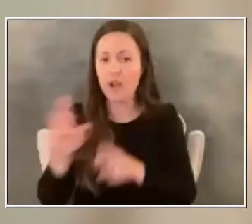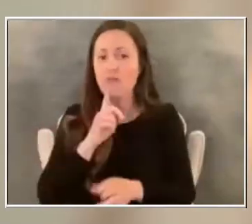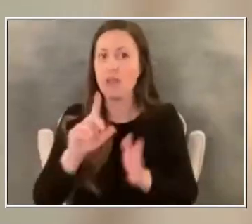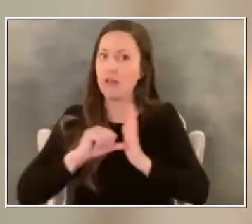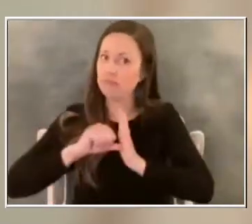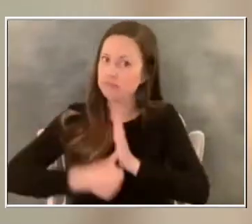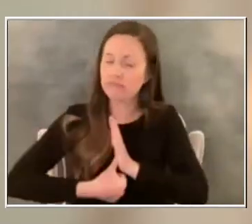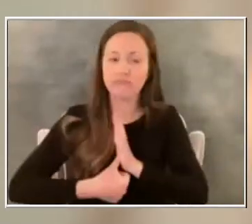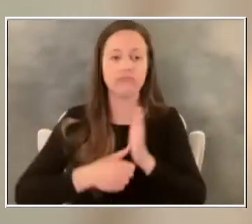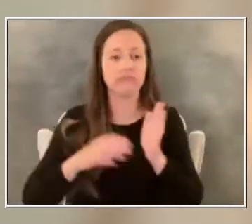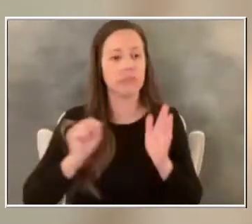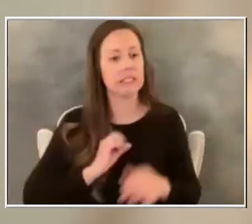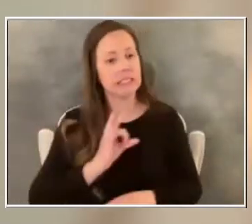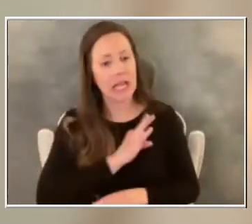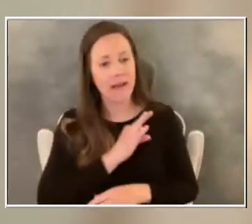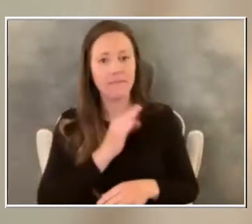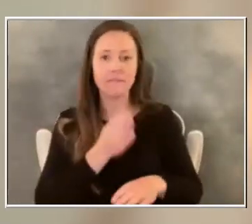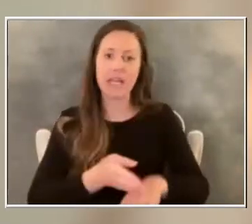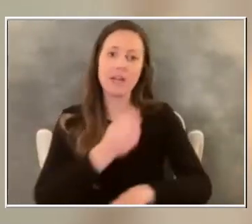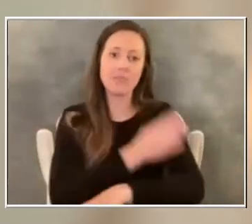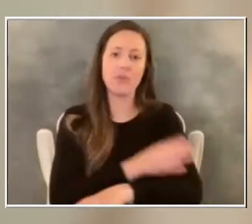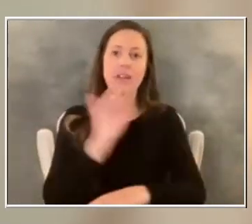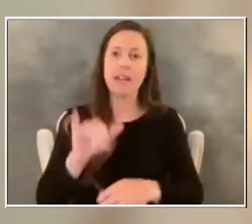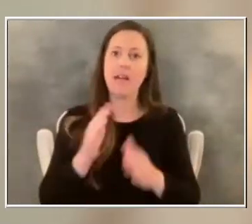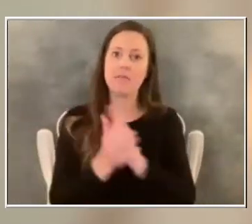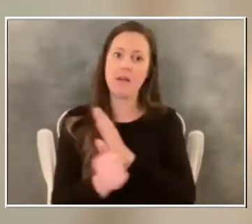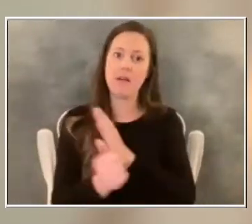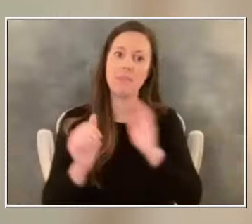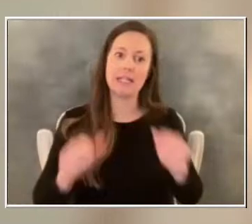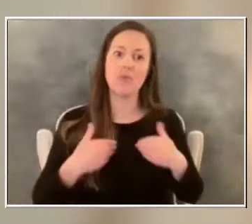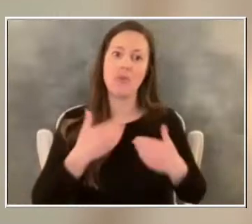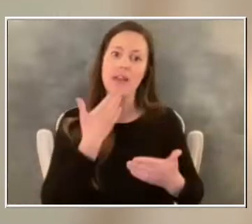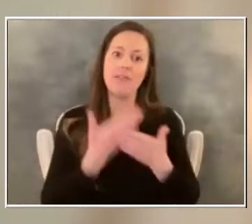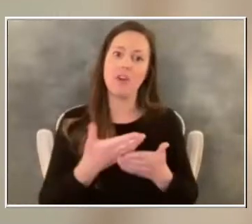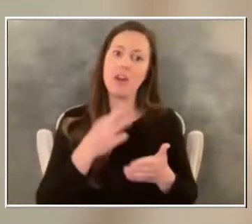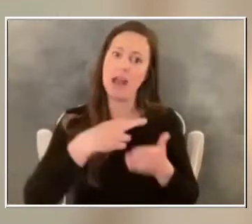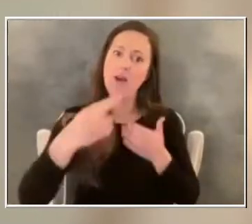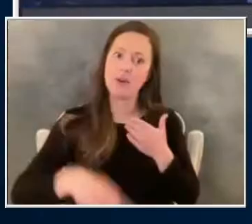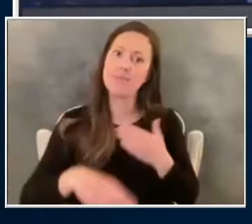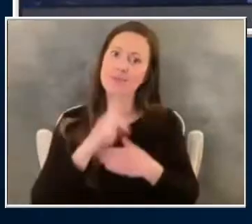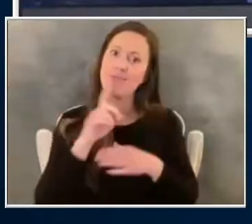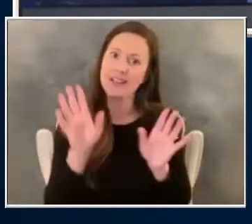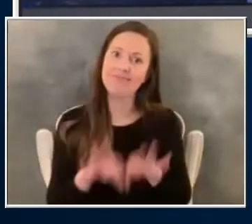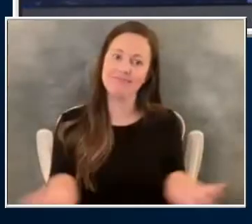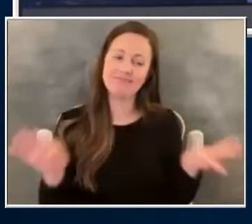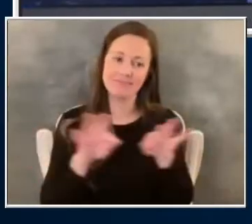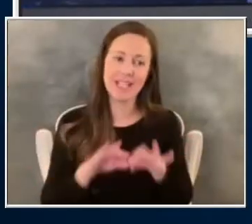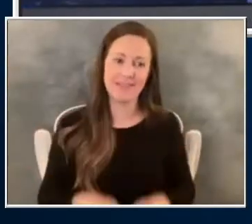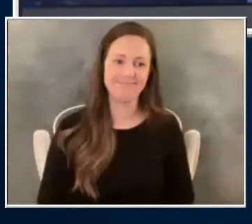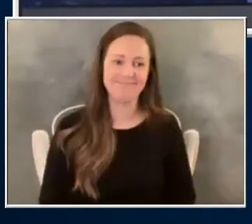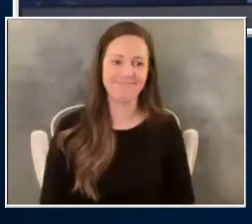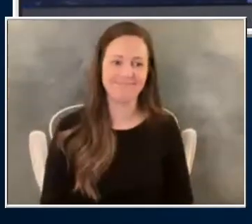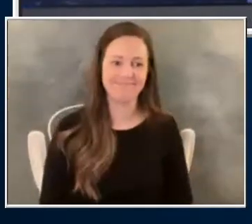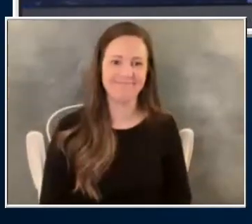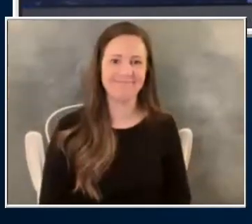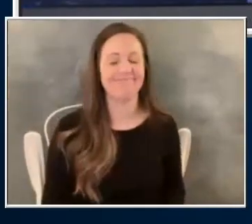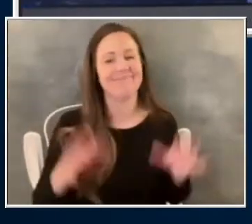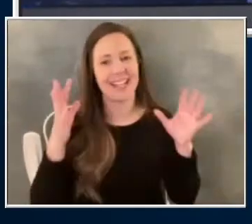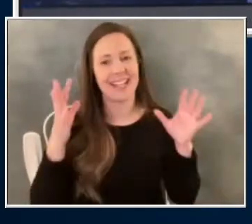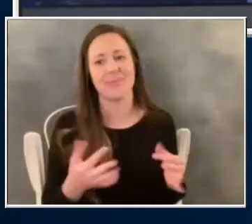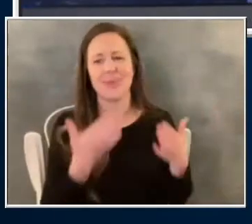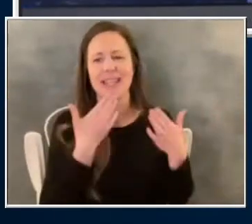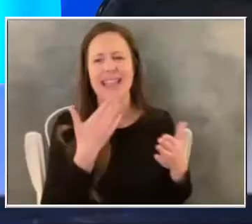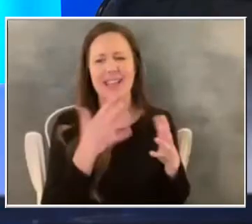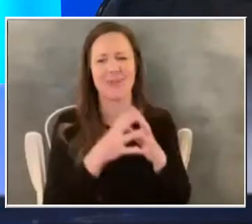staff, and proving that competency so we have good outcomes is key. Absolutely. Thank you so much for being with us